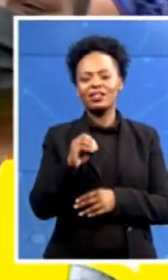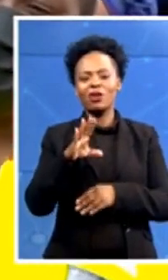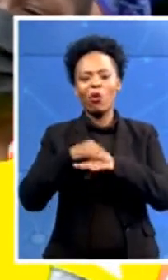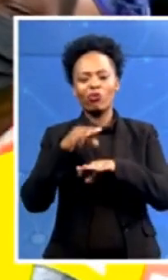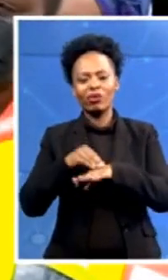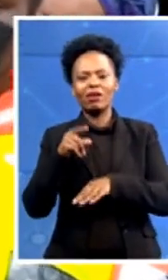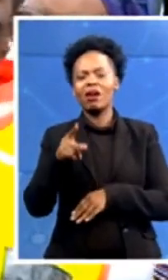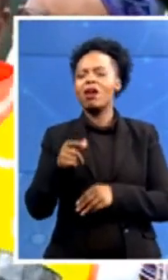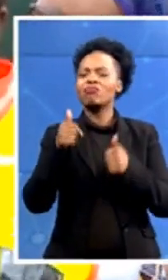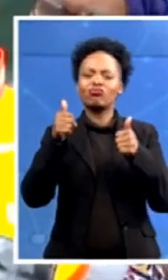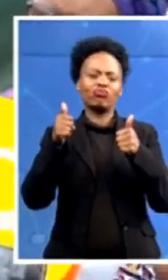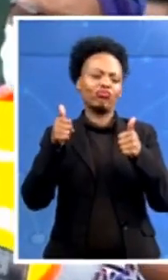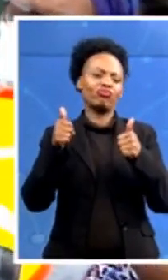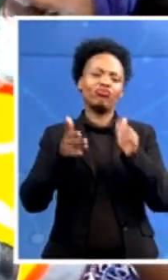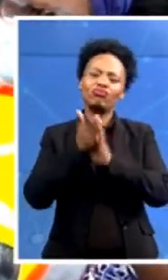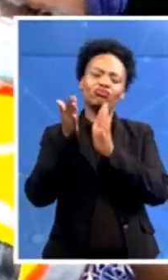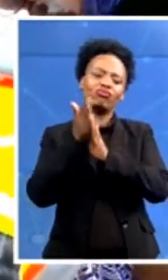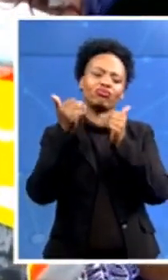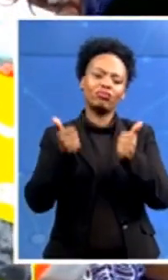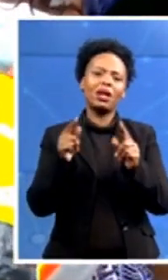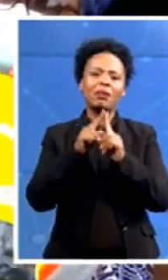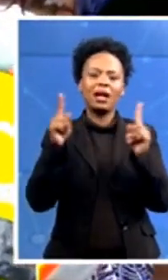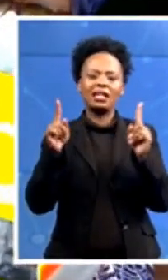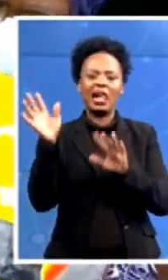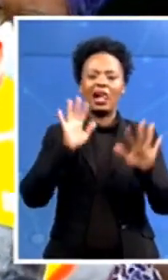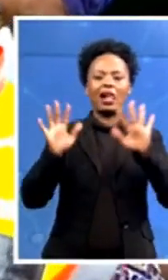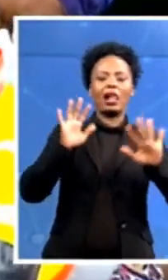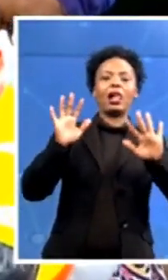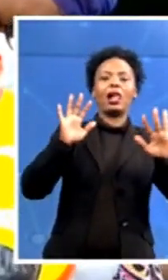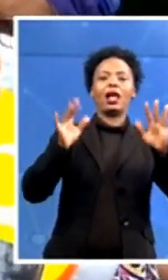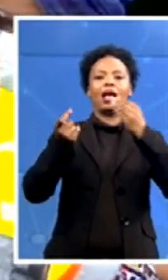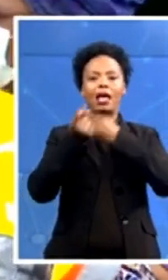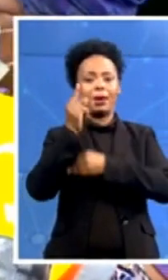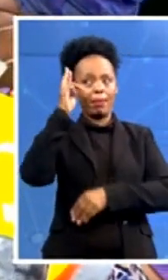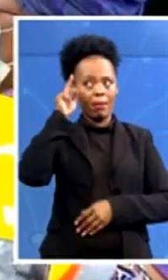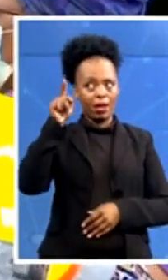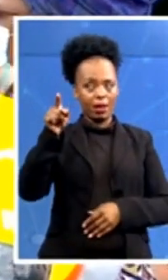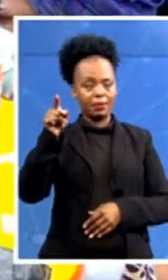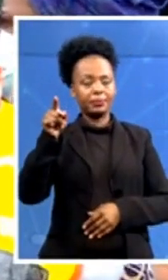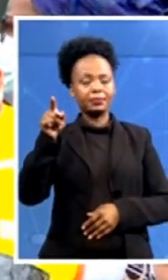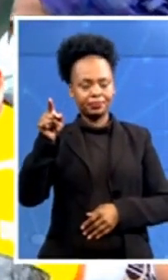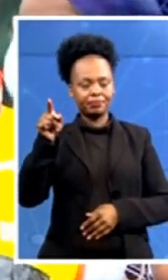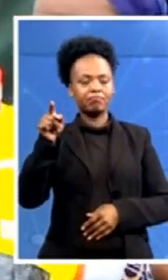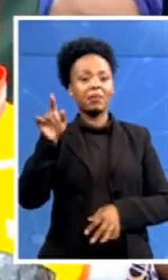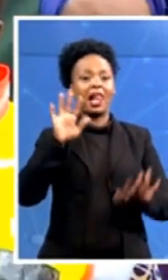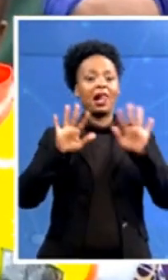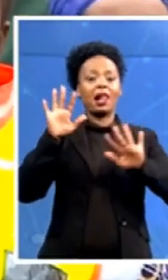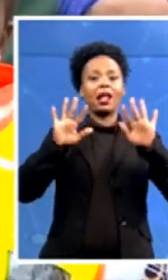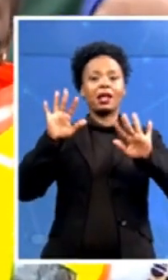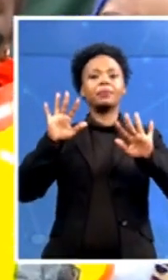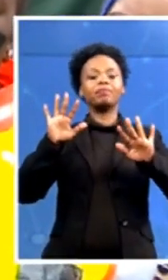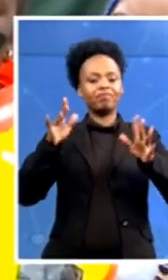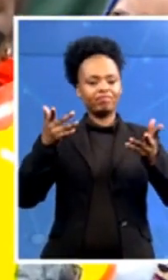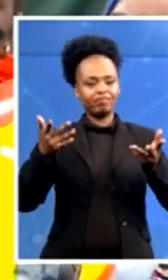in the middle, there was a bit of a disturbance, as you would remember, the disturbances which were here. But it looks like there were